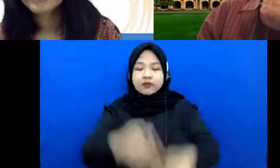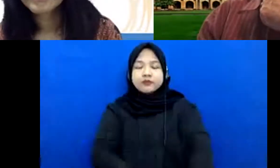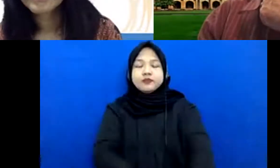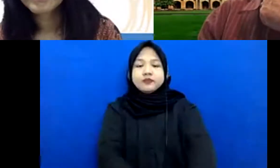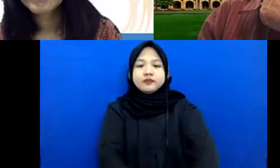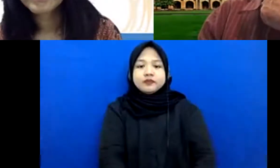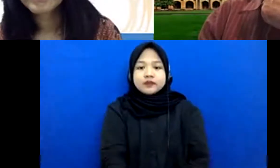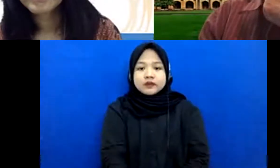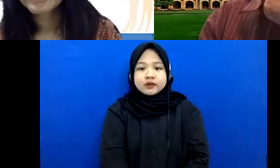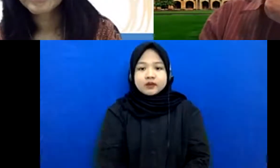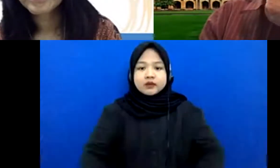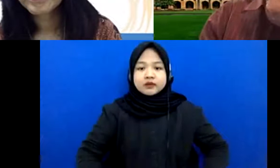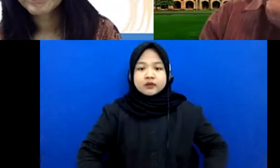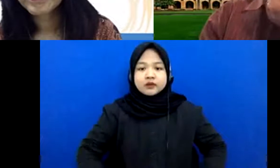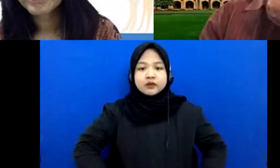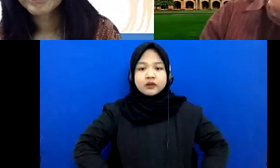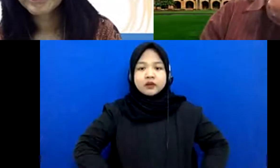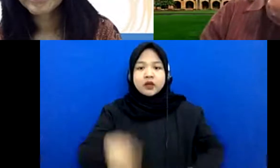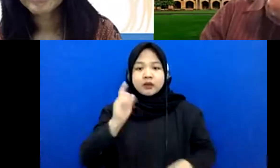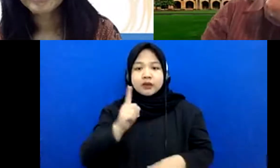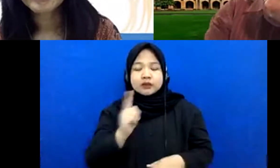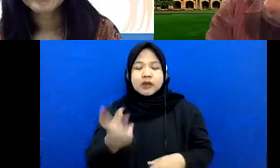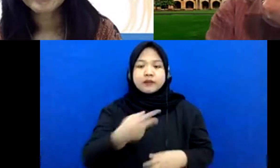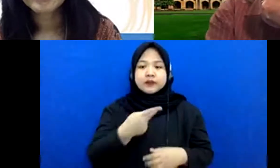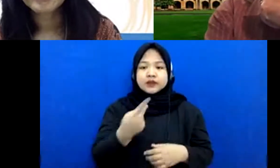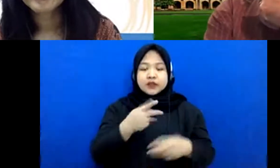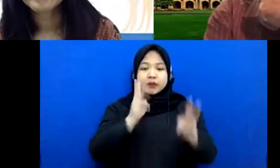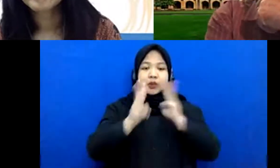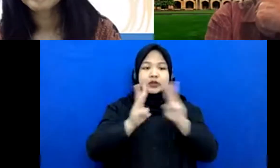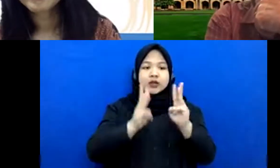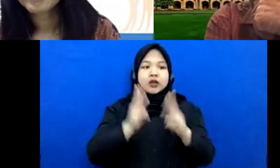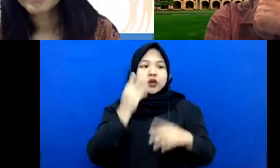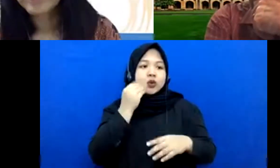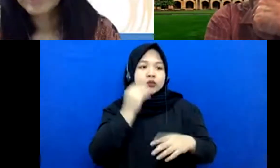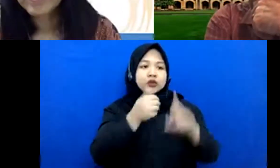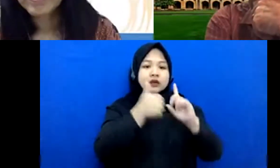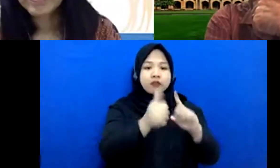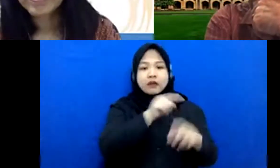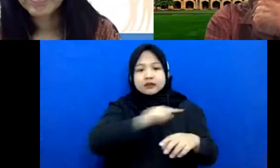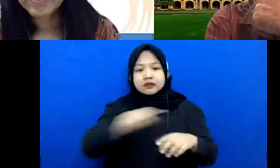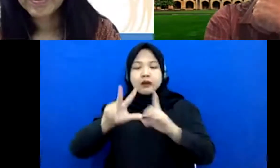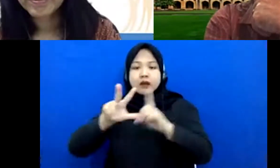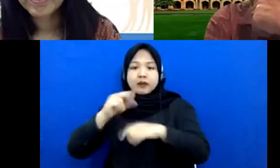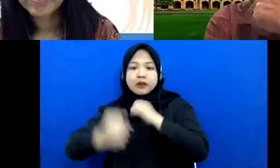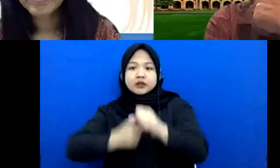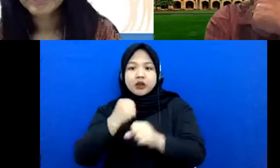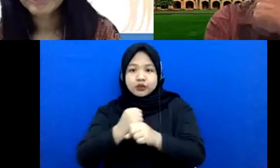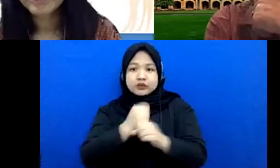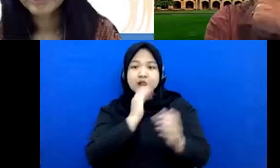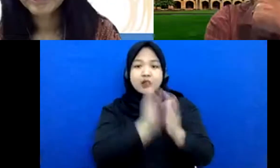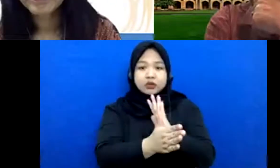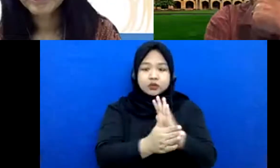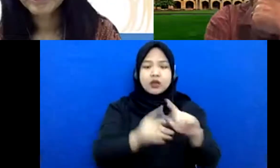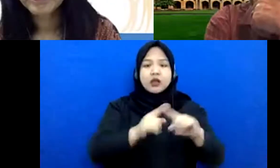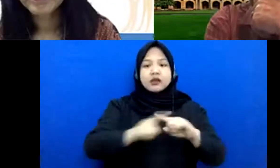thinking, like, why interviewing the age group of 16 to 18 directly, and then